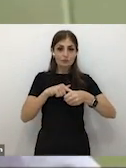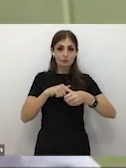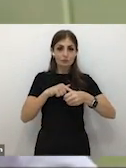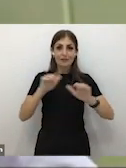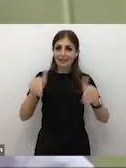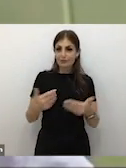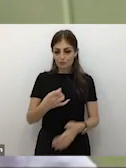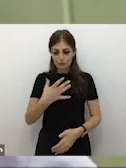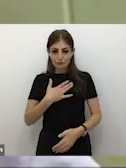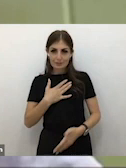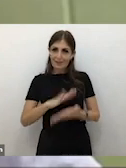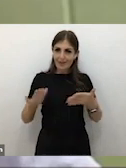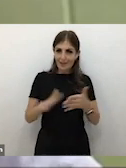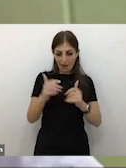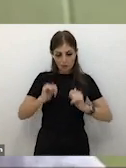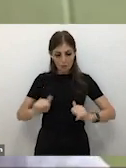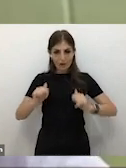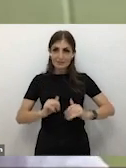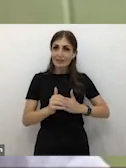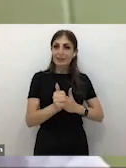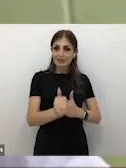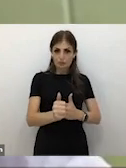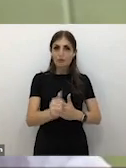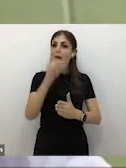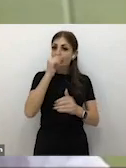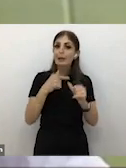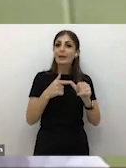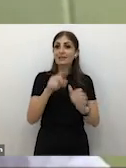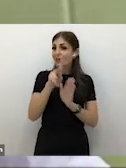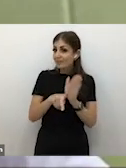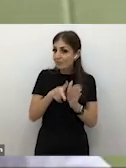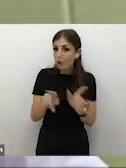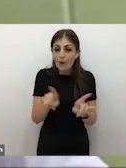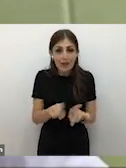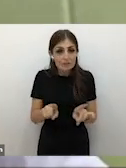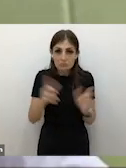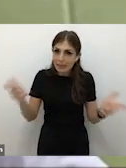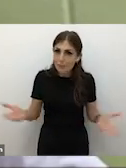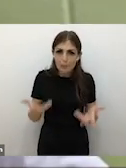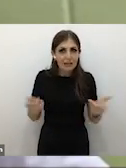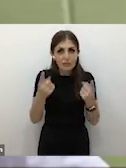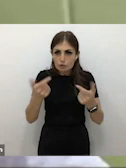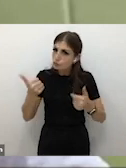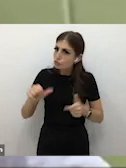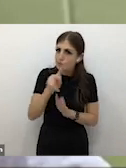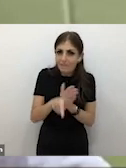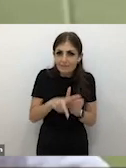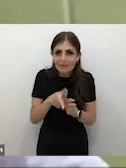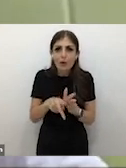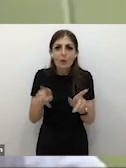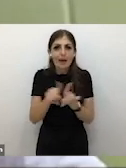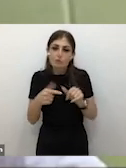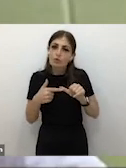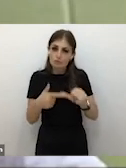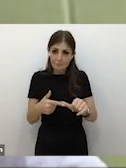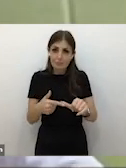introduce yourself and how you practice leadership, can be answered as a video. And we really encourage you to use a video response